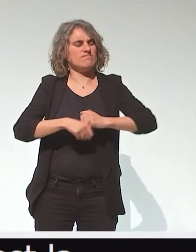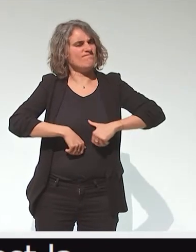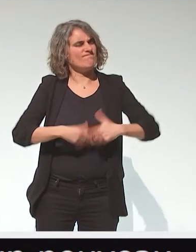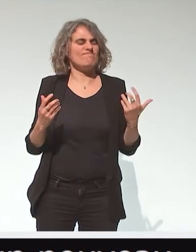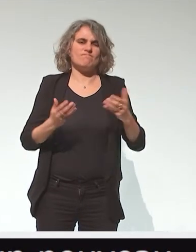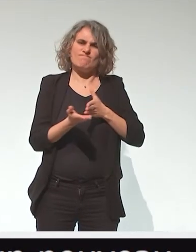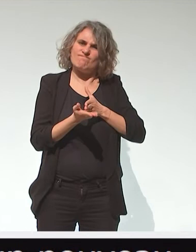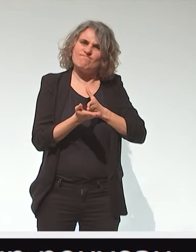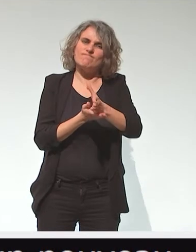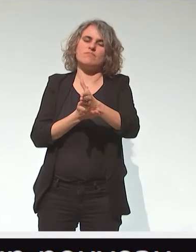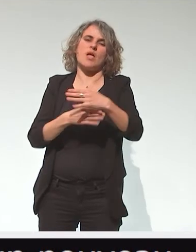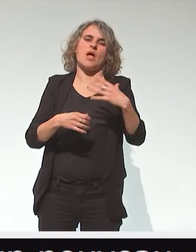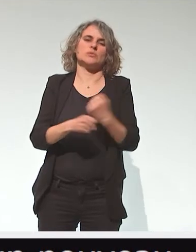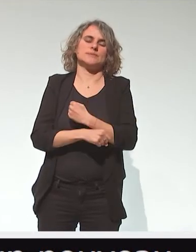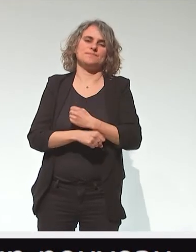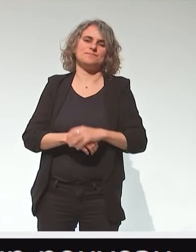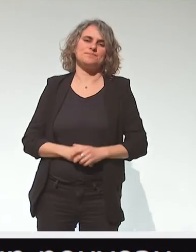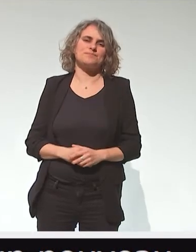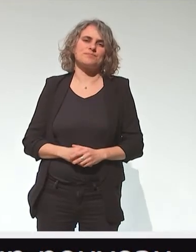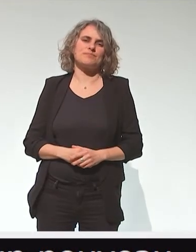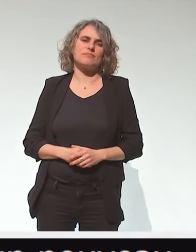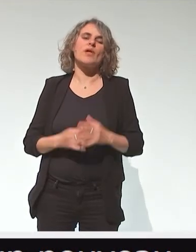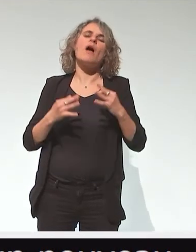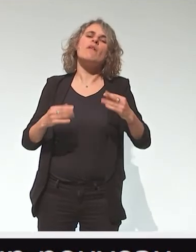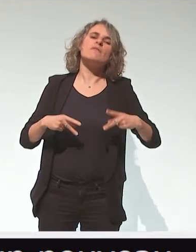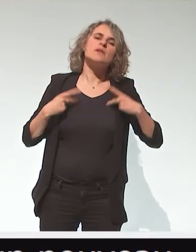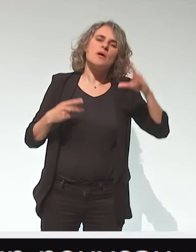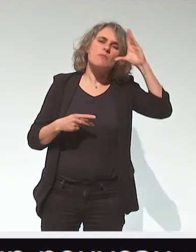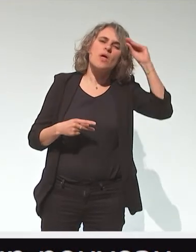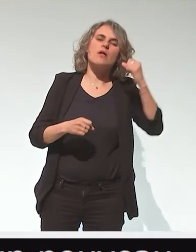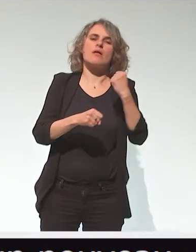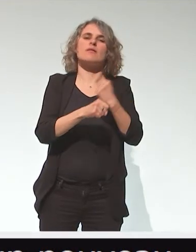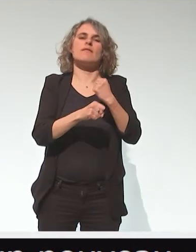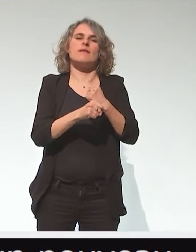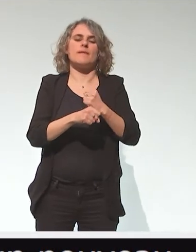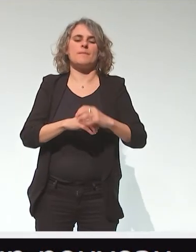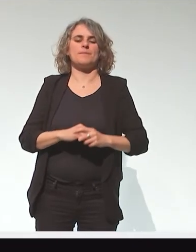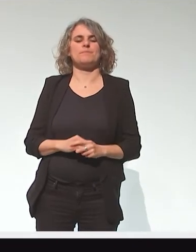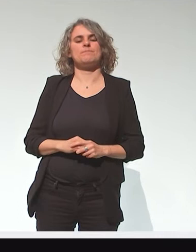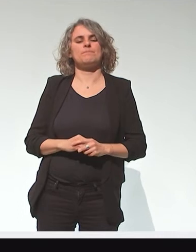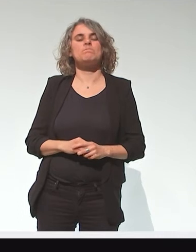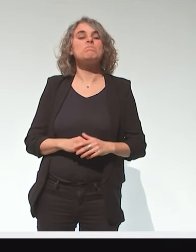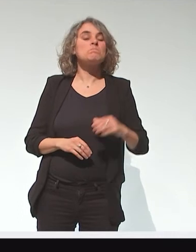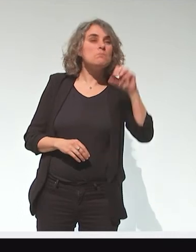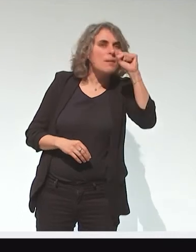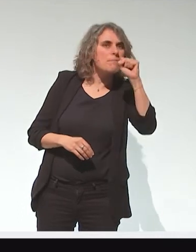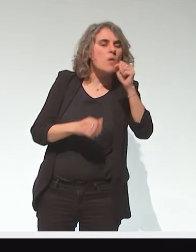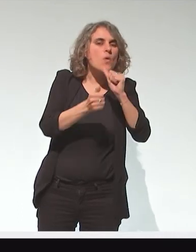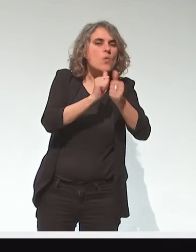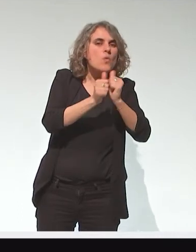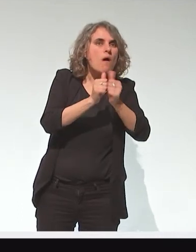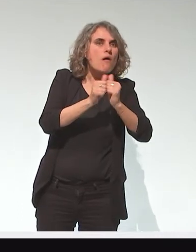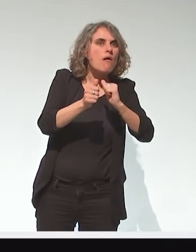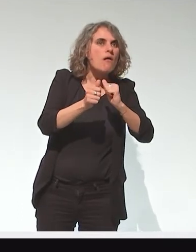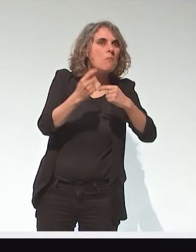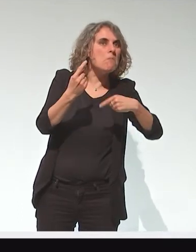trauma. Now, about my professional pathway now, I learned